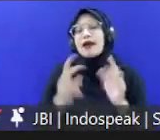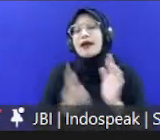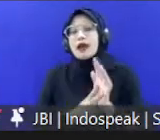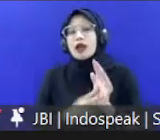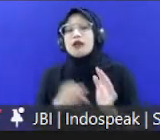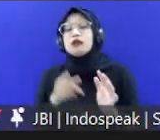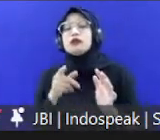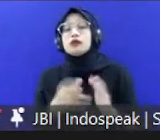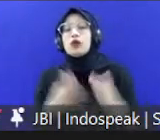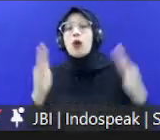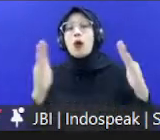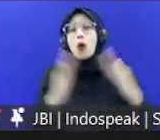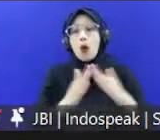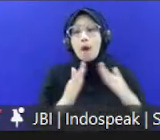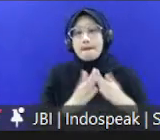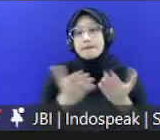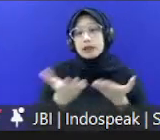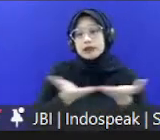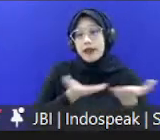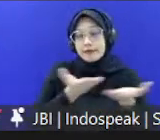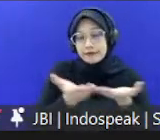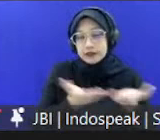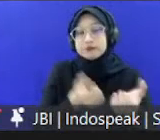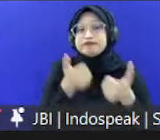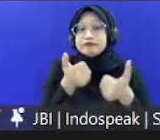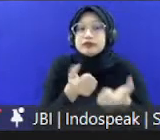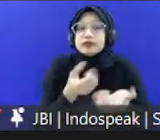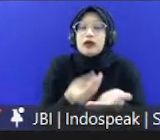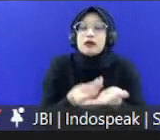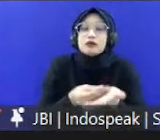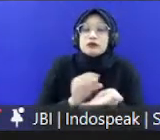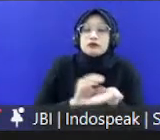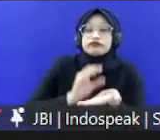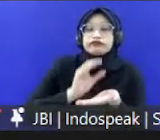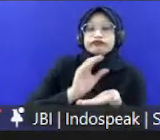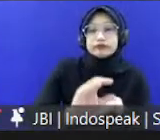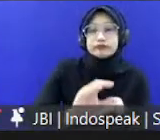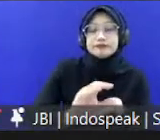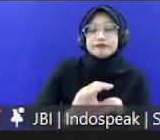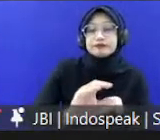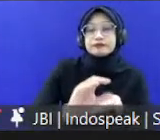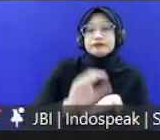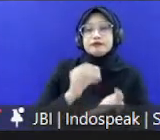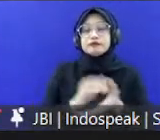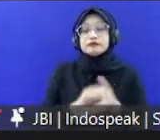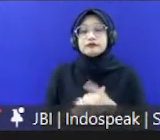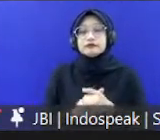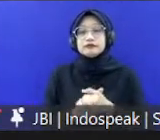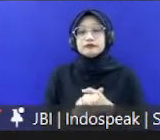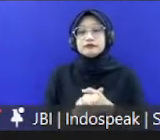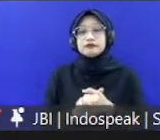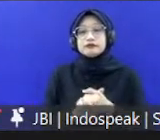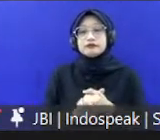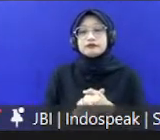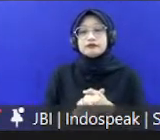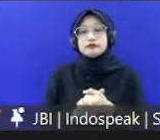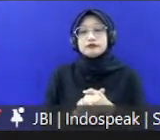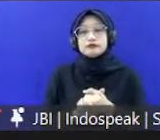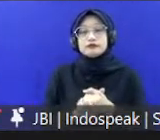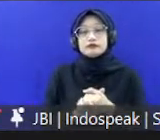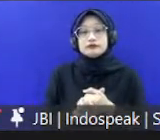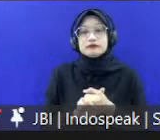And these are all the things that we thought needs to be in place first before we talk about